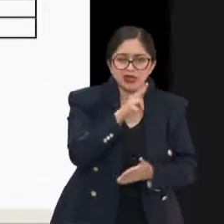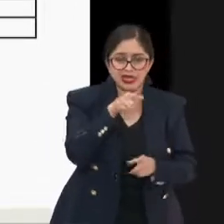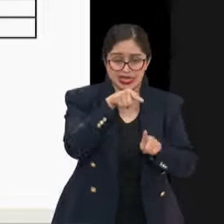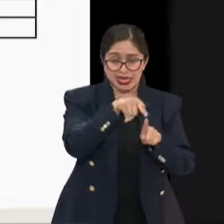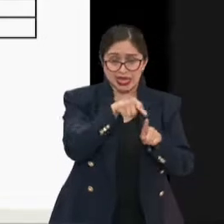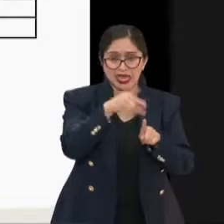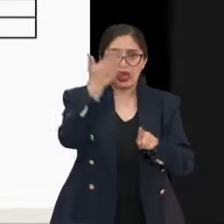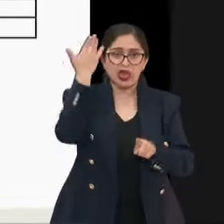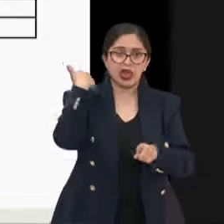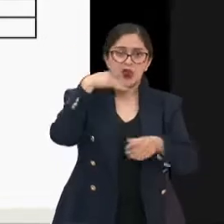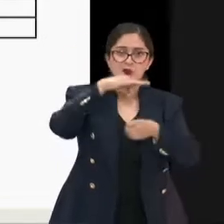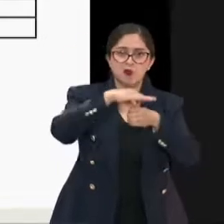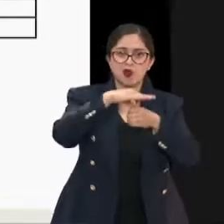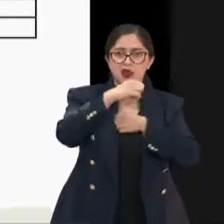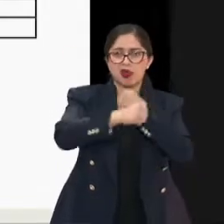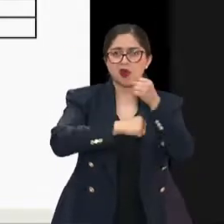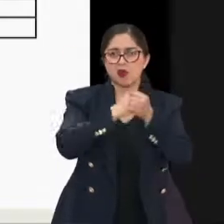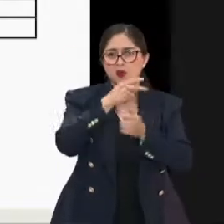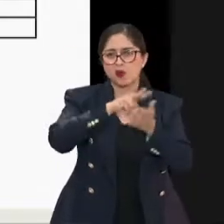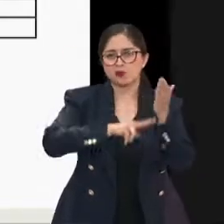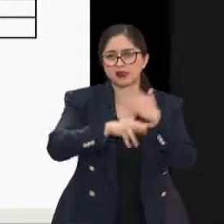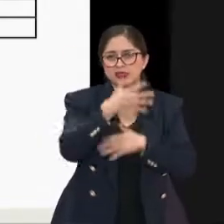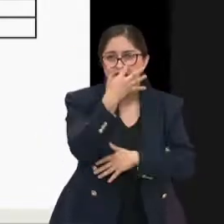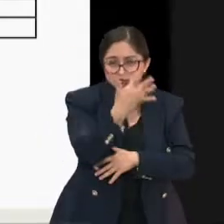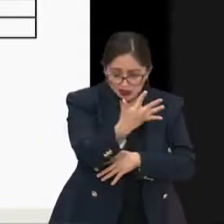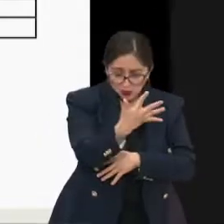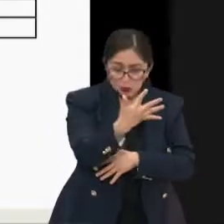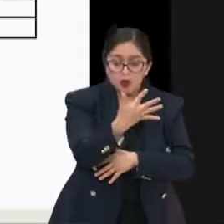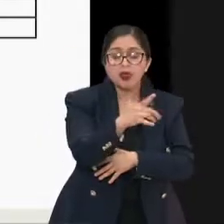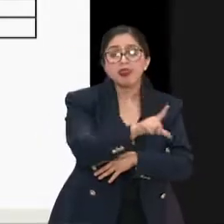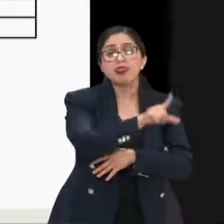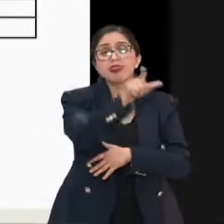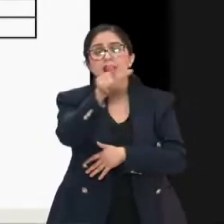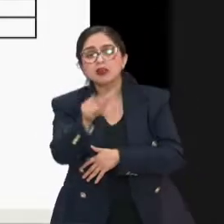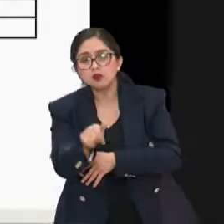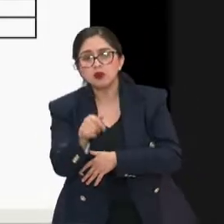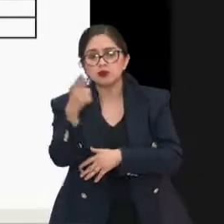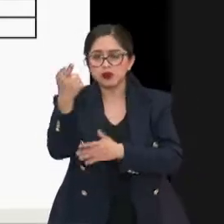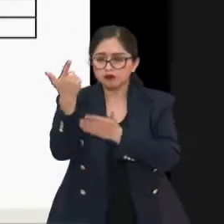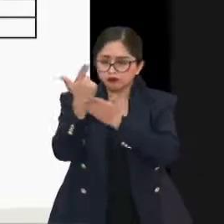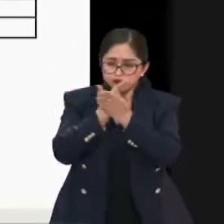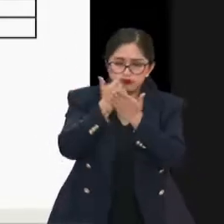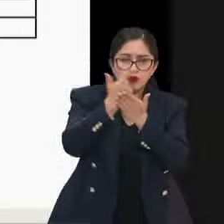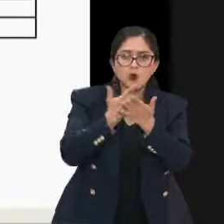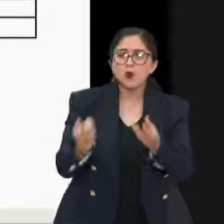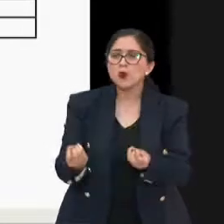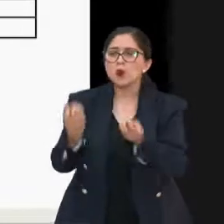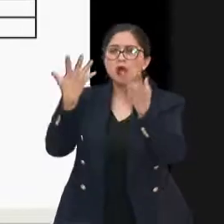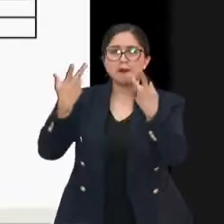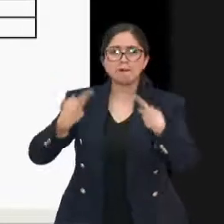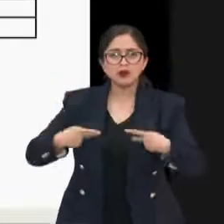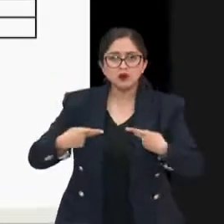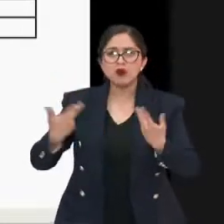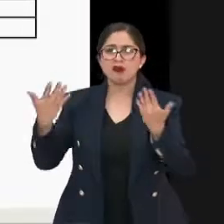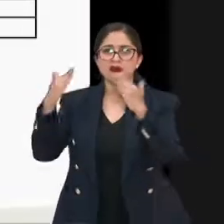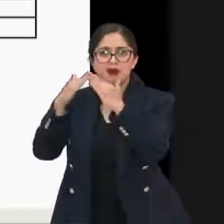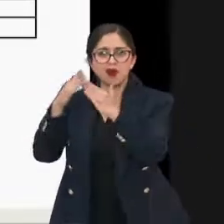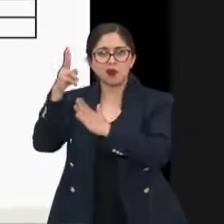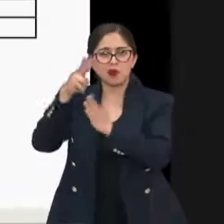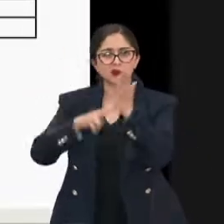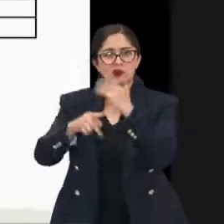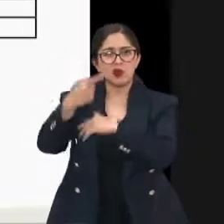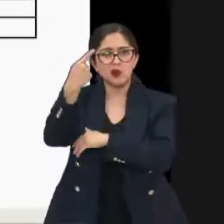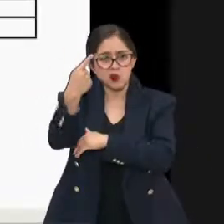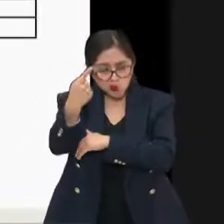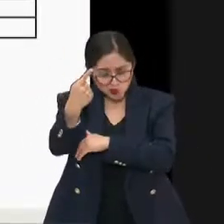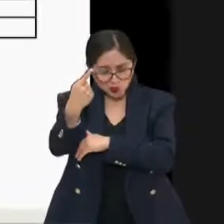the elections. These are the 2005 elections together with the results of the population census